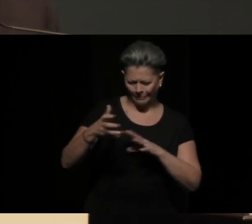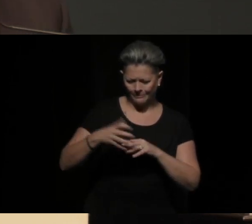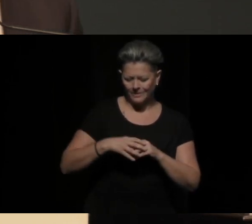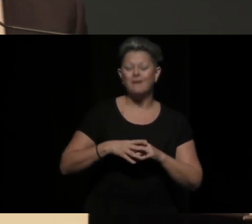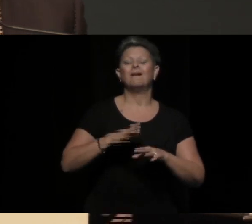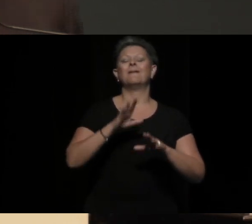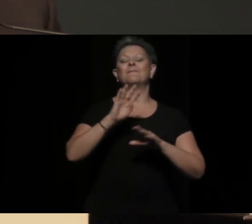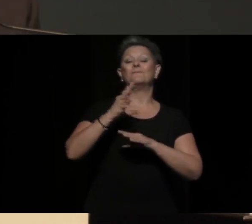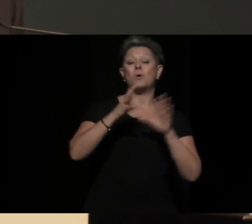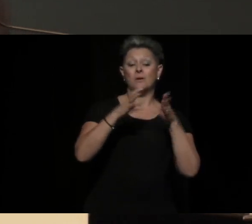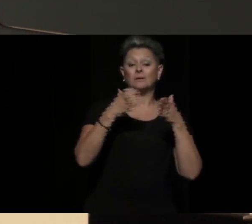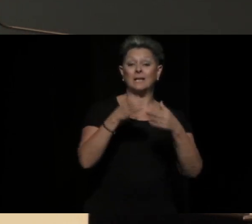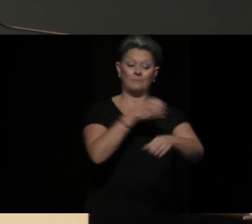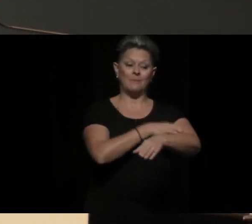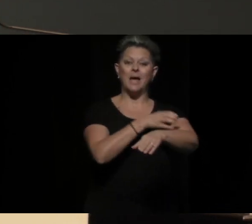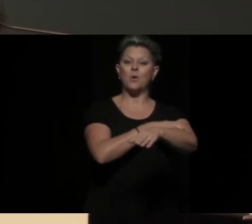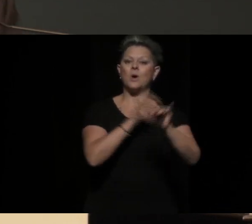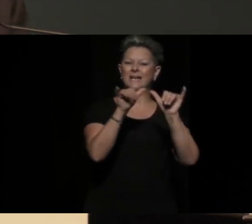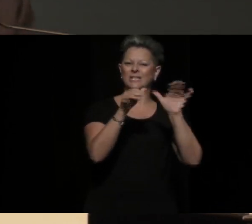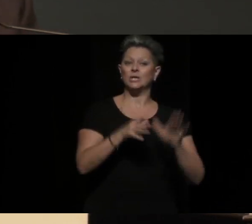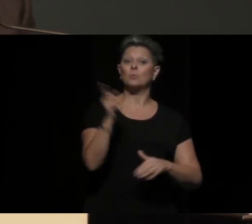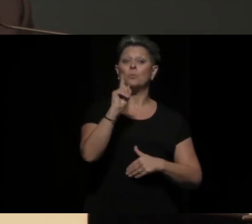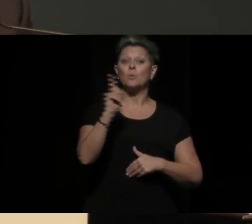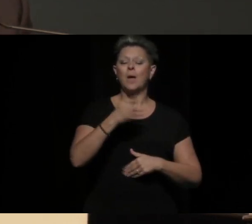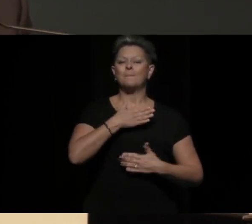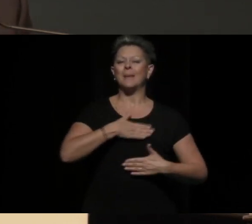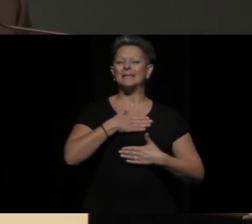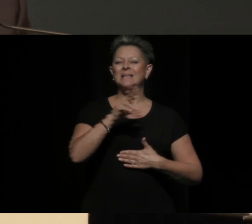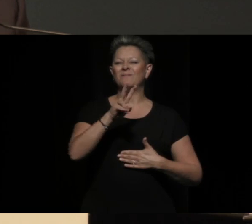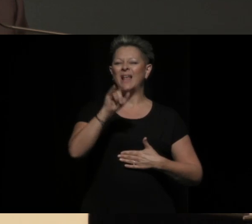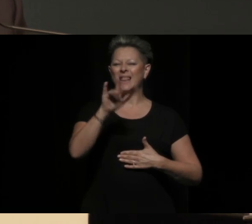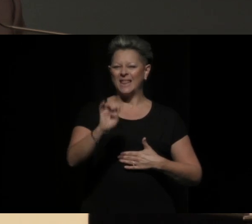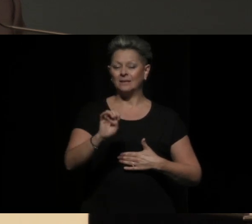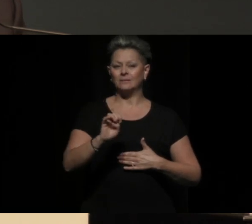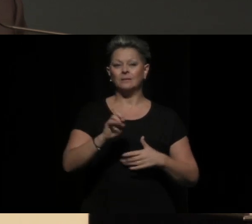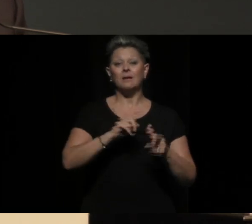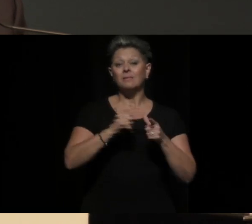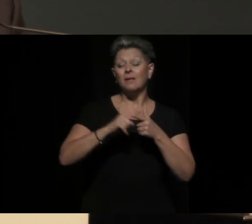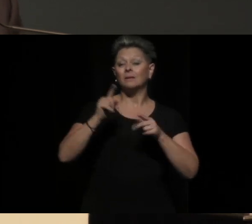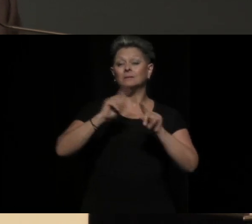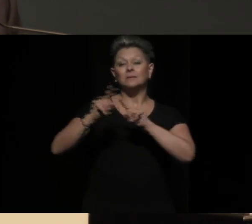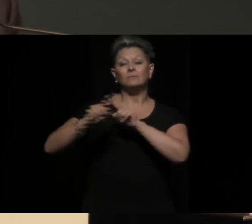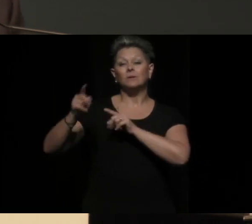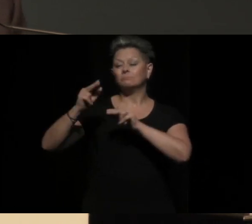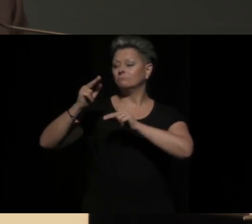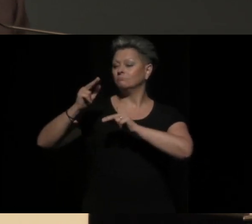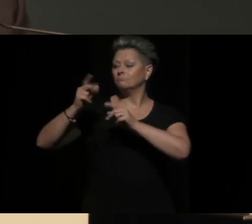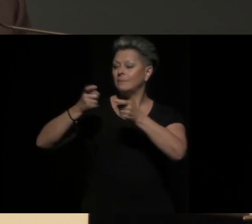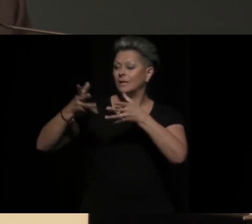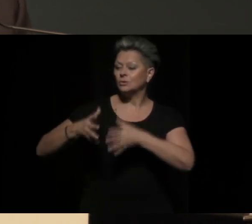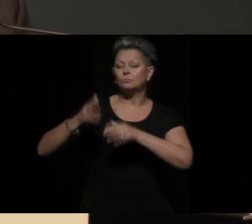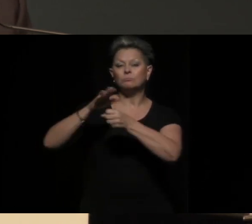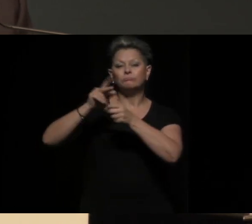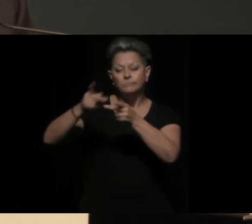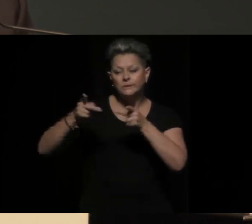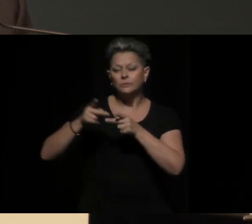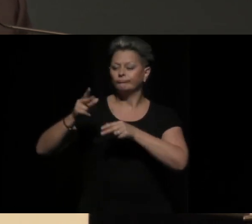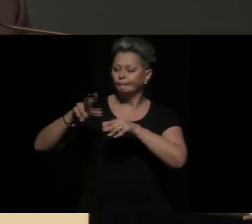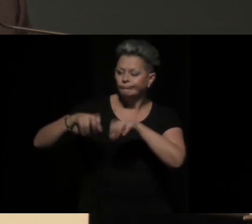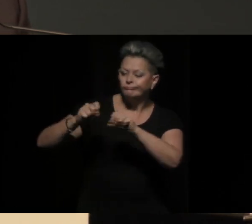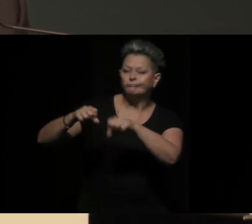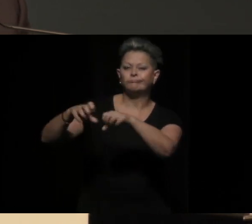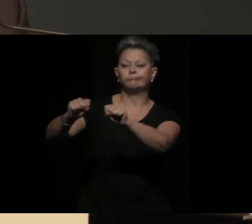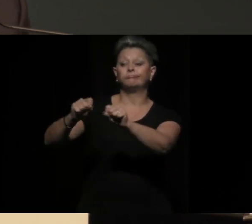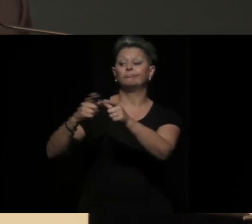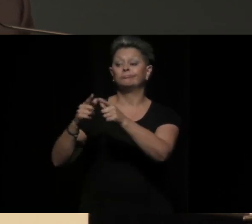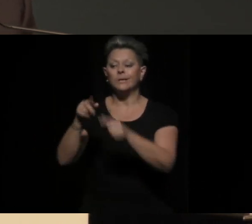power engineer in Pleasantville, moving on to a variety of building manager positions before taking a brief hiatus into the private